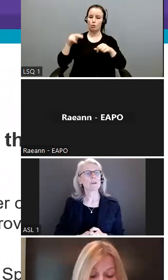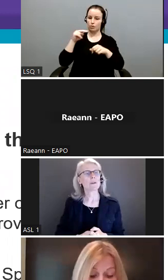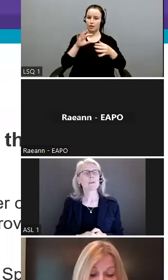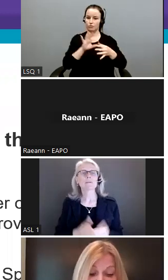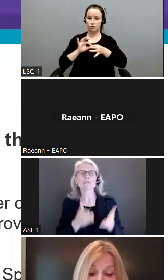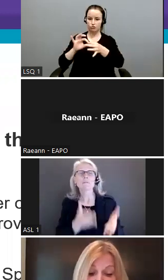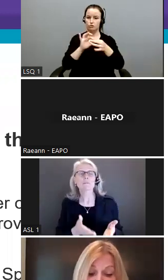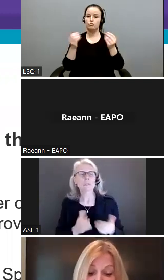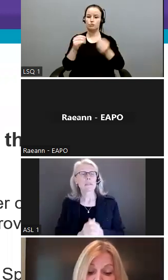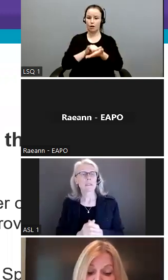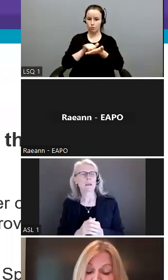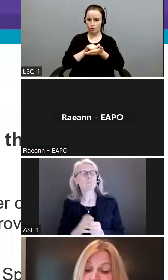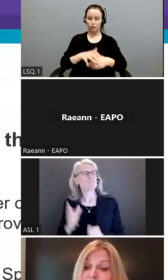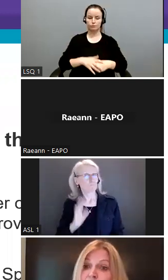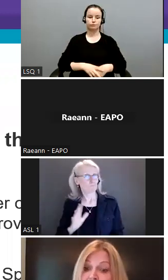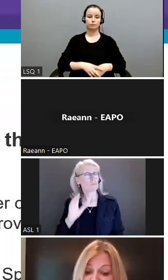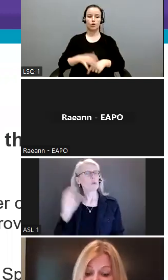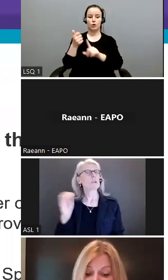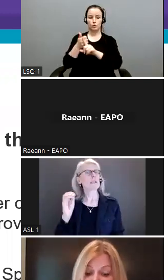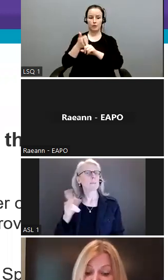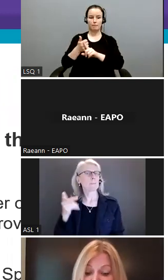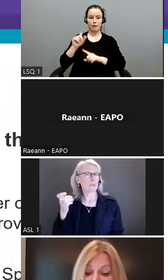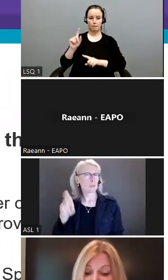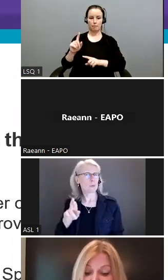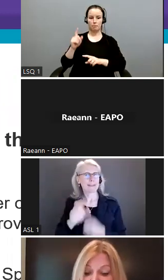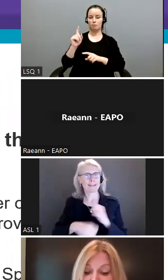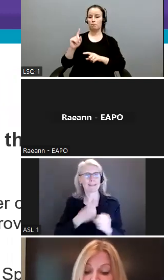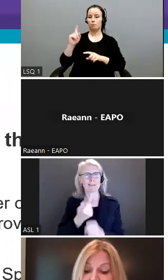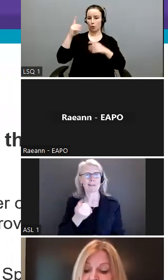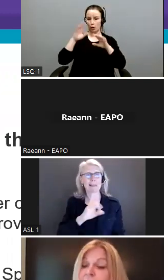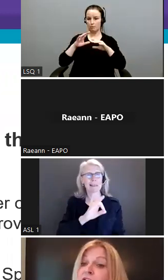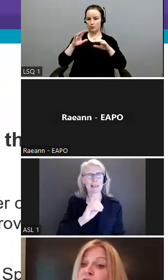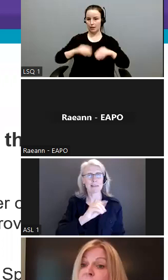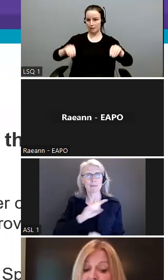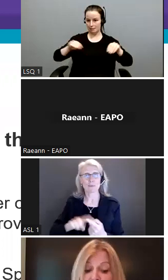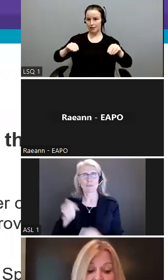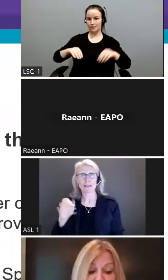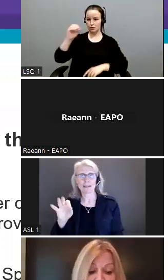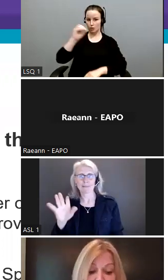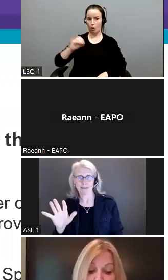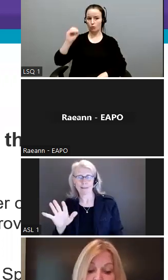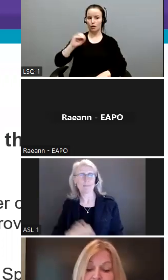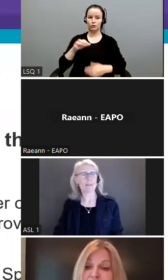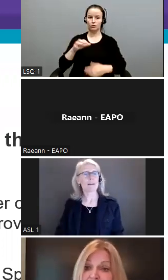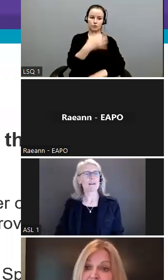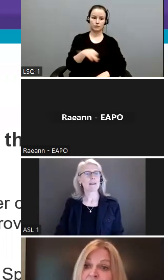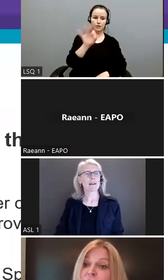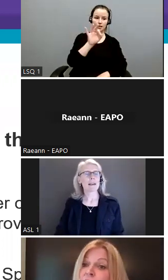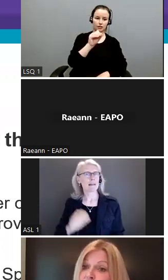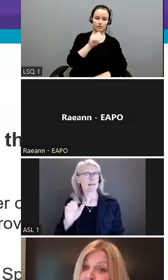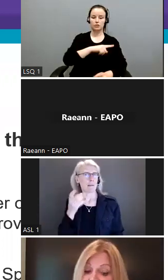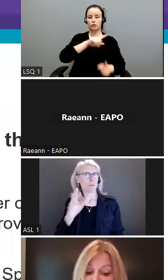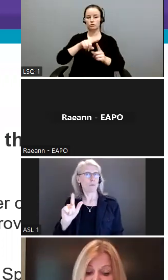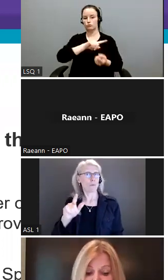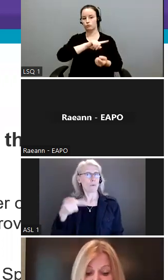also served as Premier of Ontario from 1990 to 1995, and interim leader of the Liberal Party of Canada